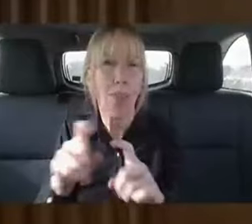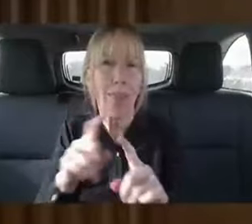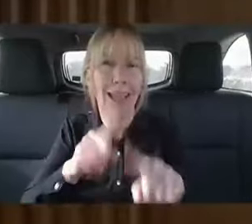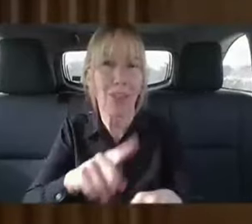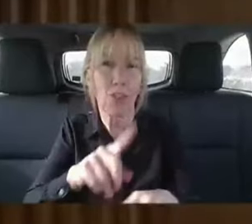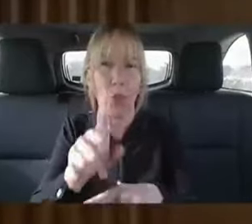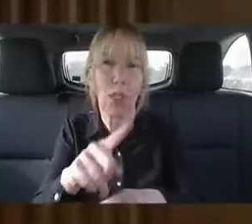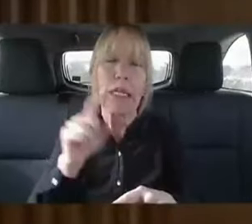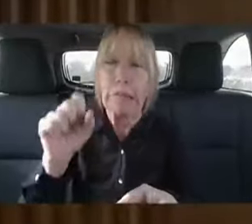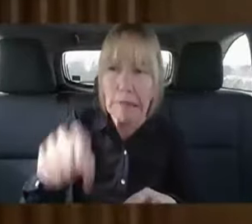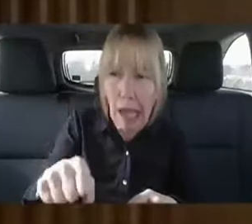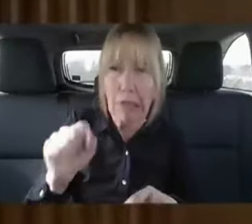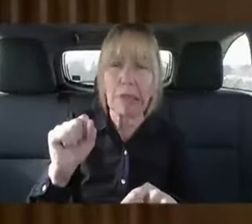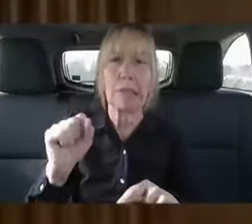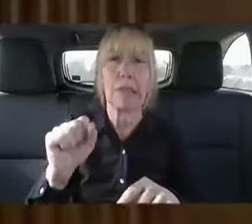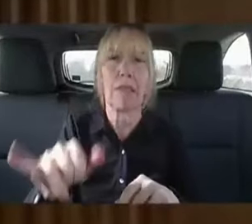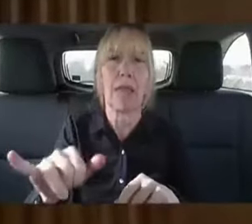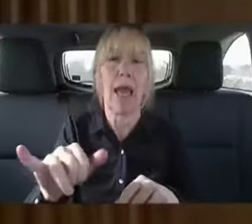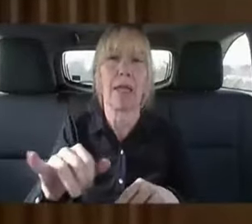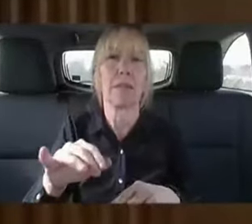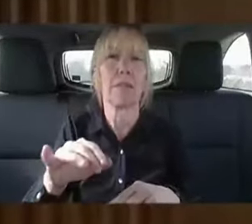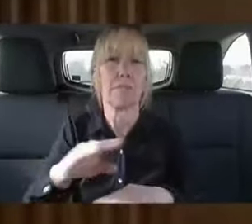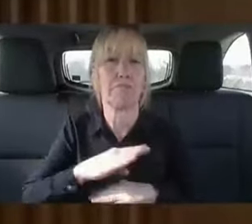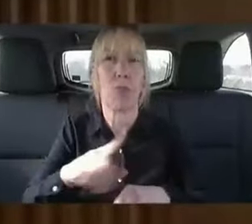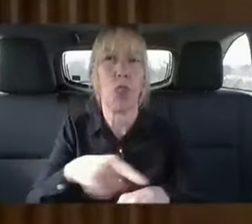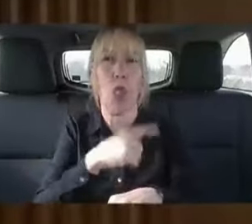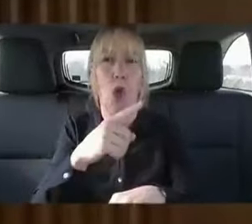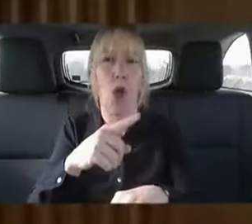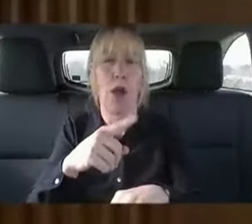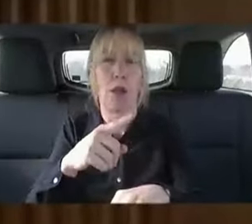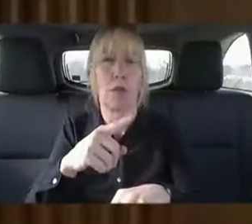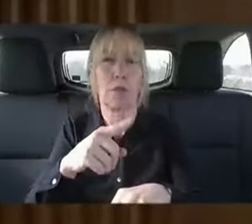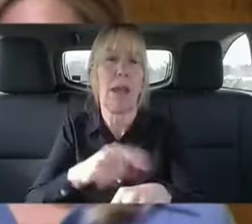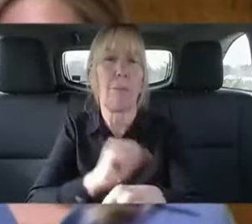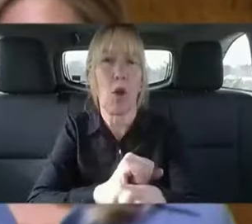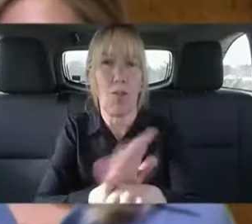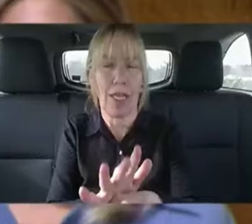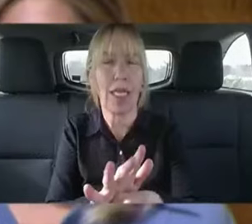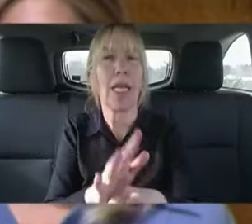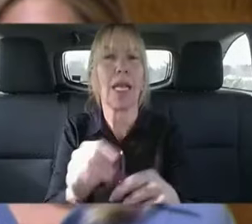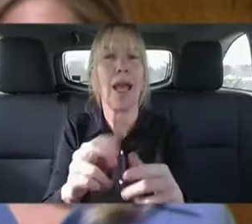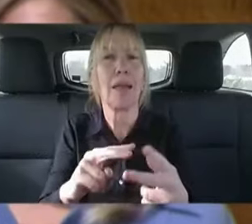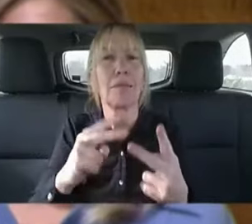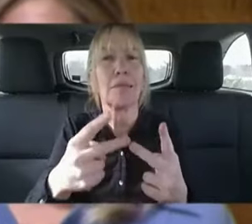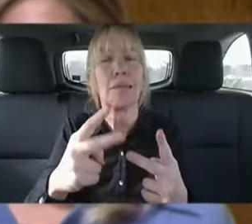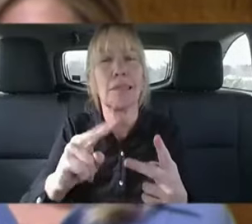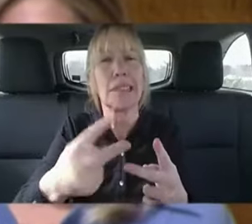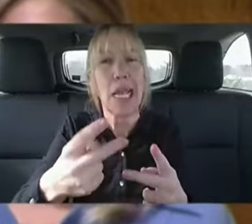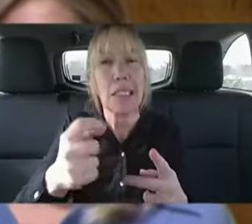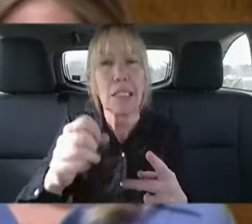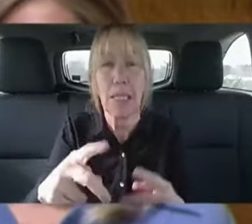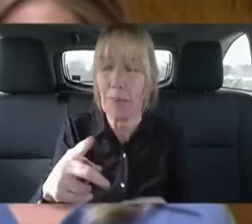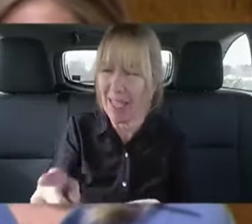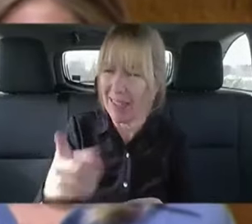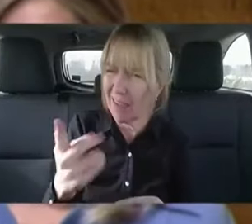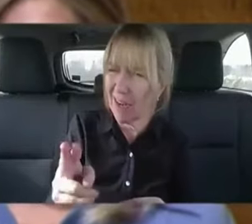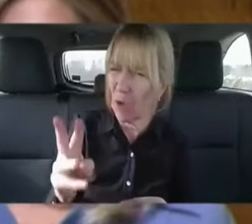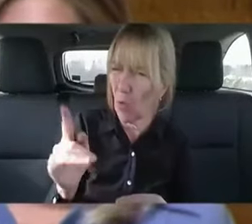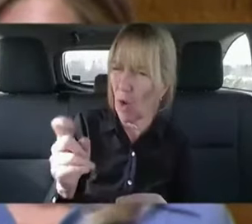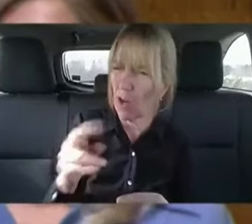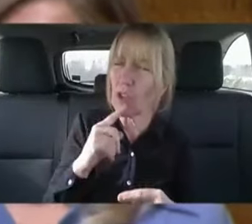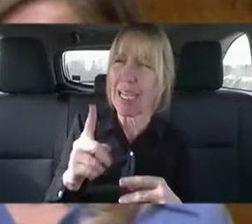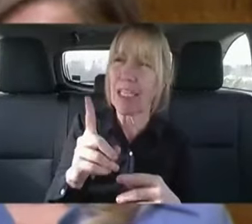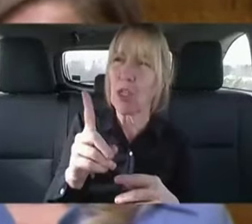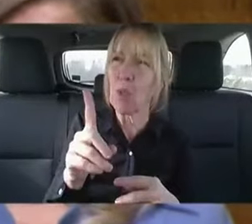this meets a long COVID diagnosis. Yes, this would be the next step to do. And as Dr. Walker, you had said you need to decentralize the management of this. Are